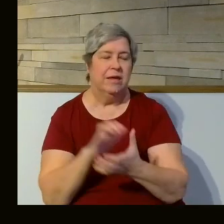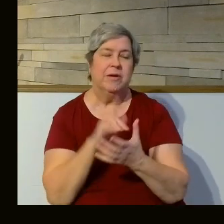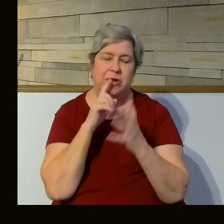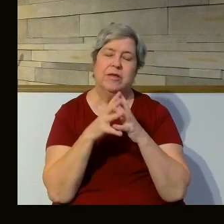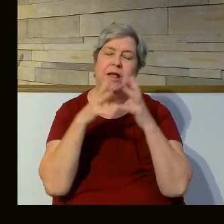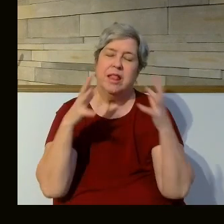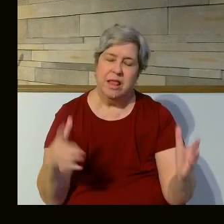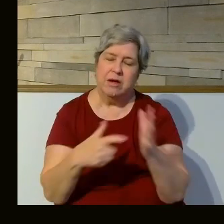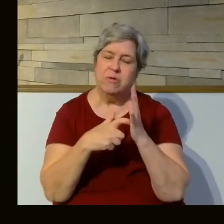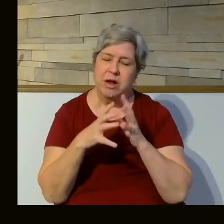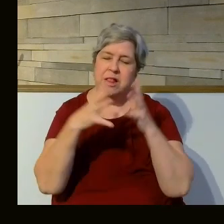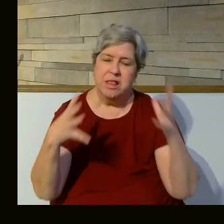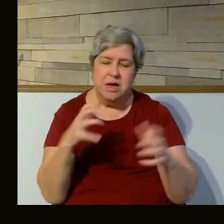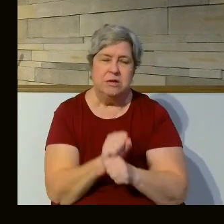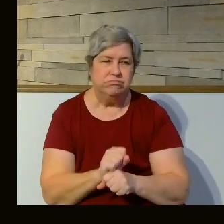lot of work.